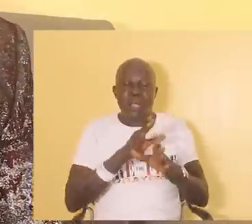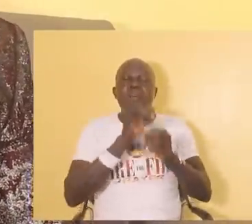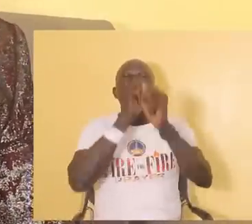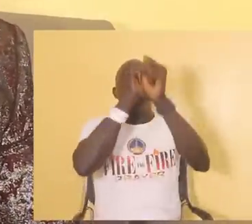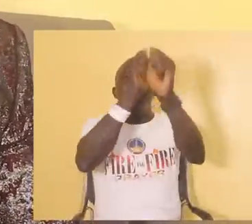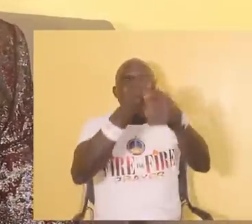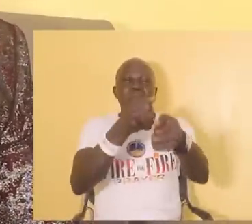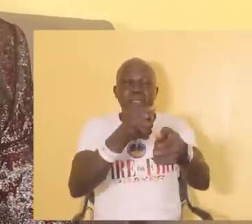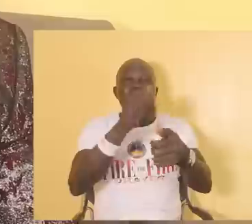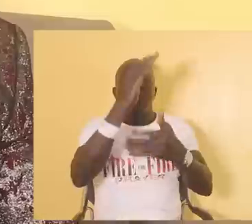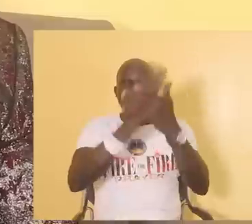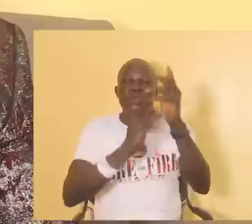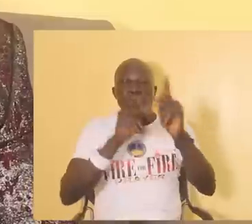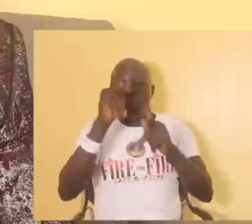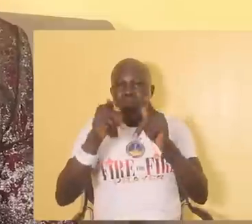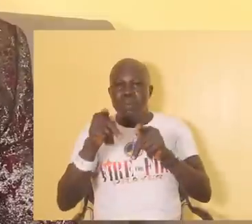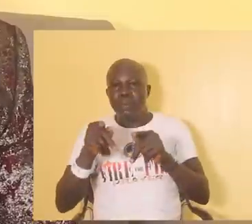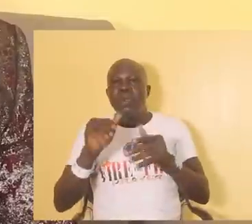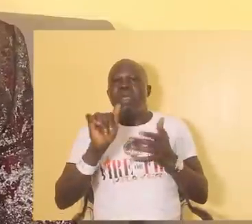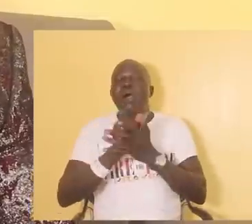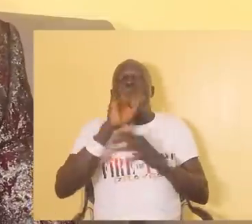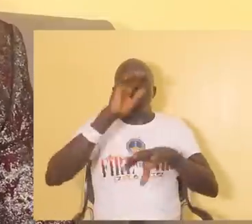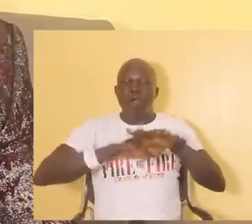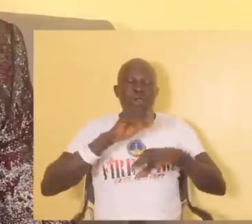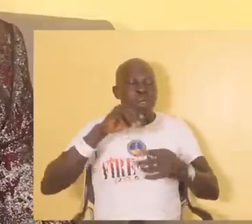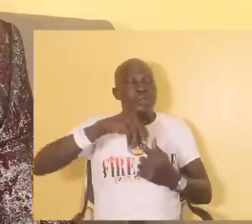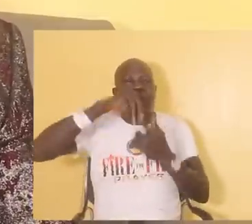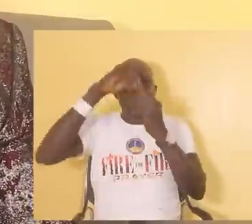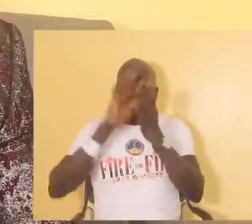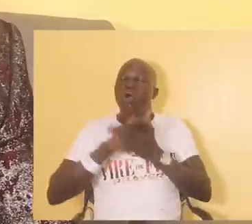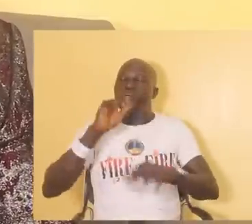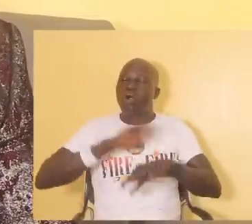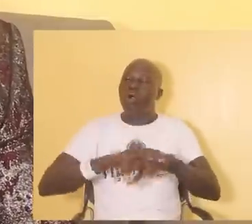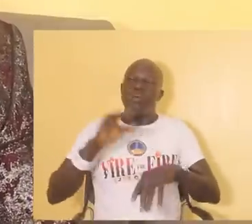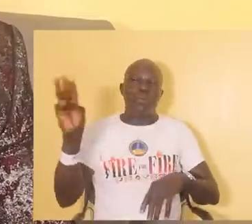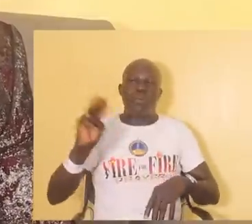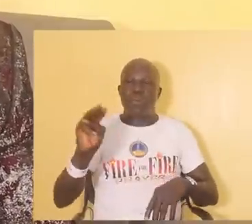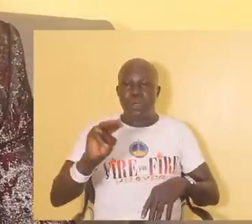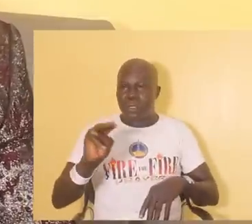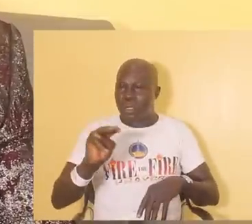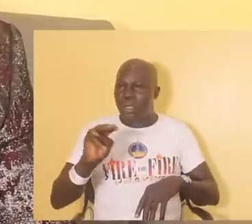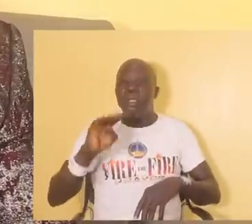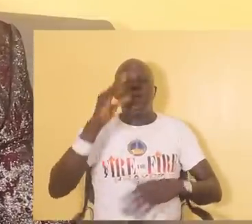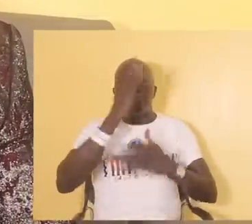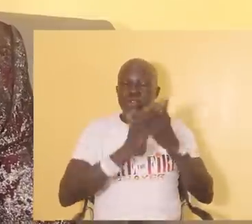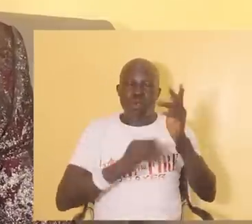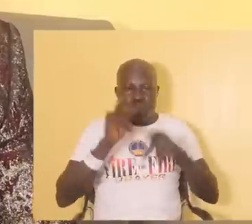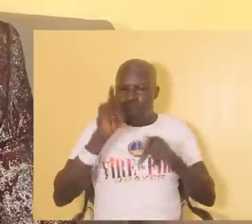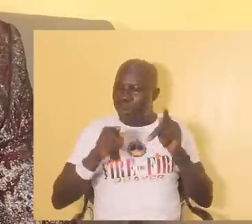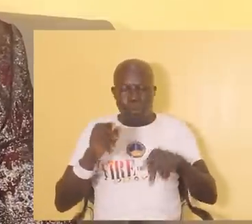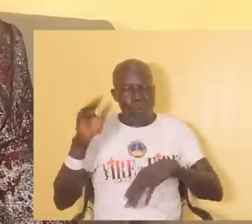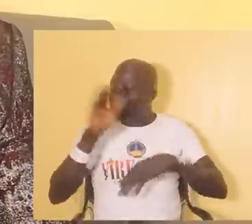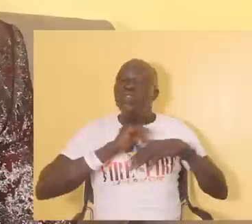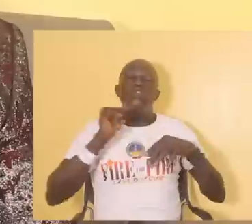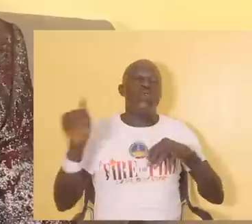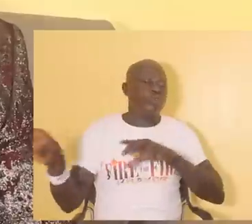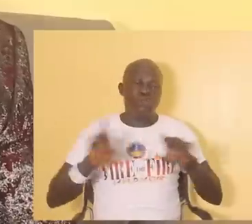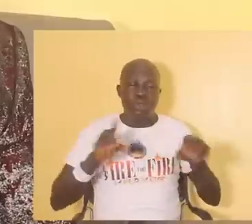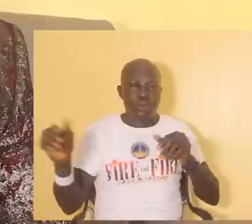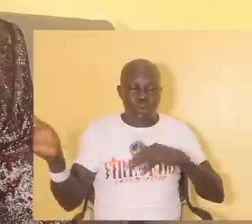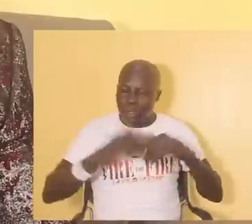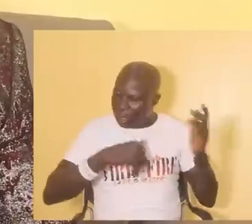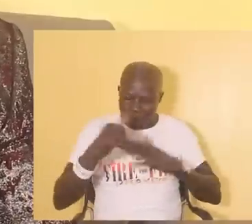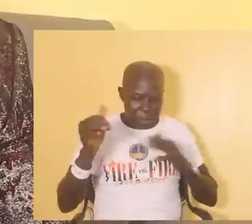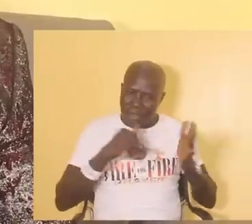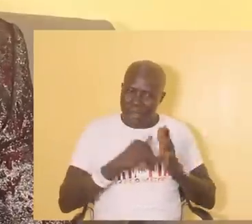day. Some people every week. Especially Monday like this. Some people cannot live without spirits. I want